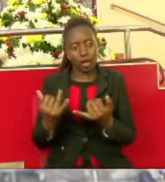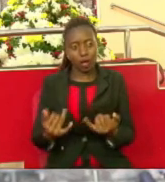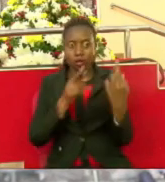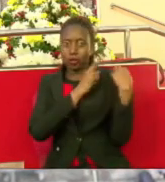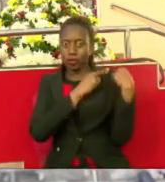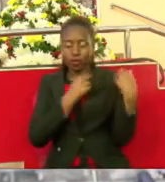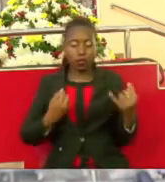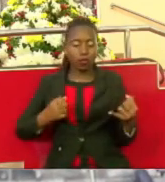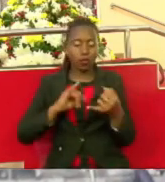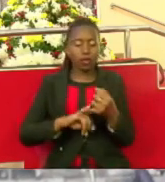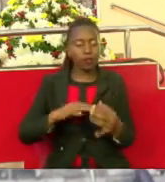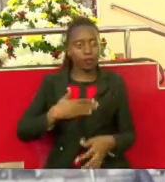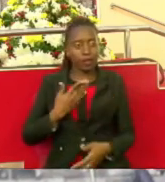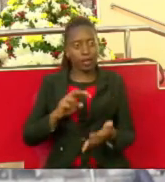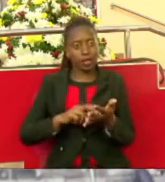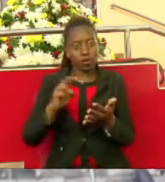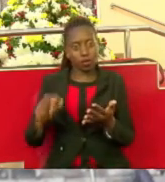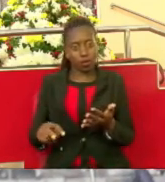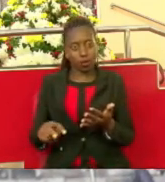And I would want to believe that they continued in the same path.